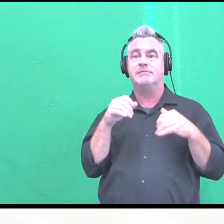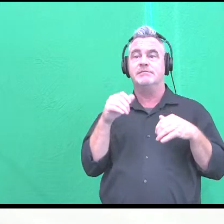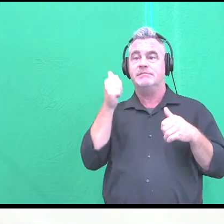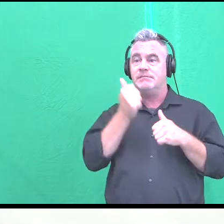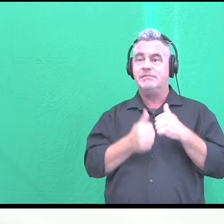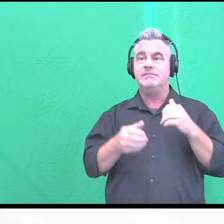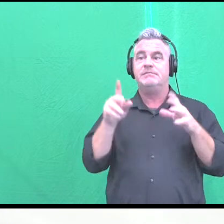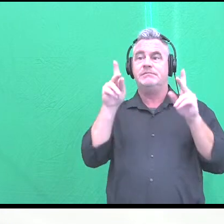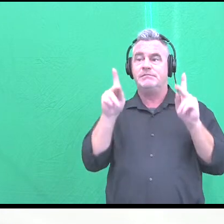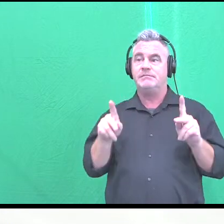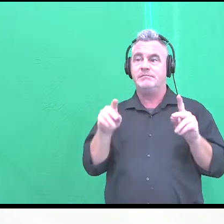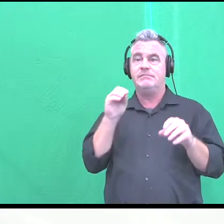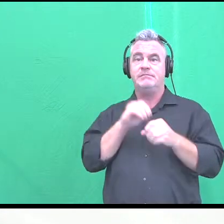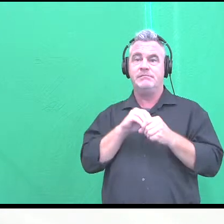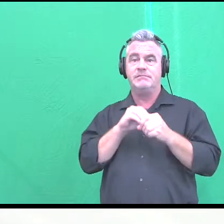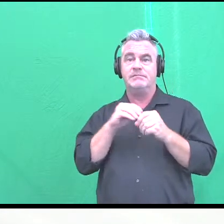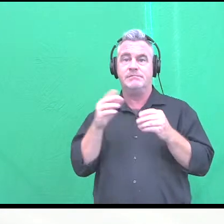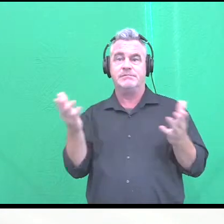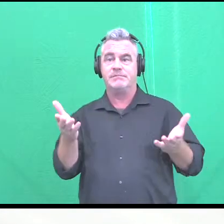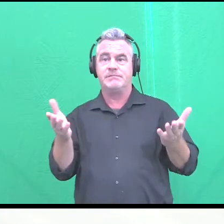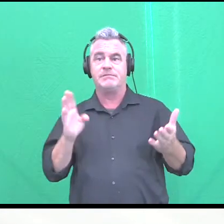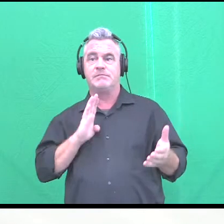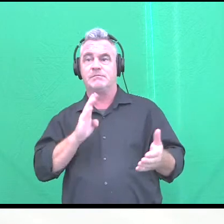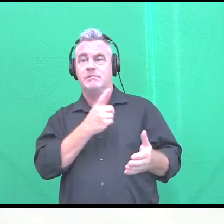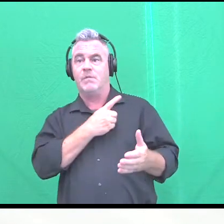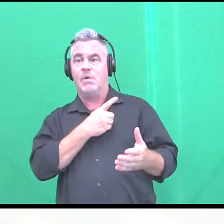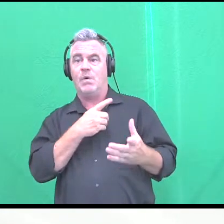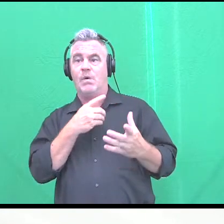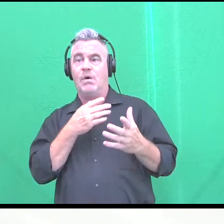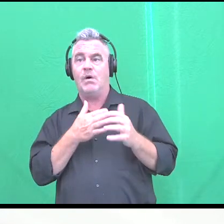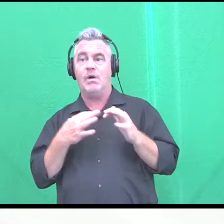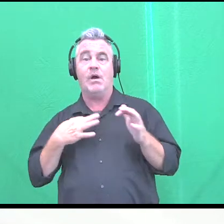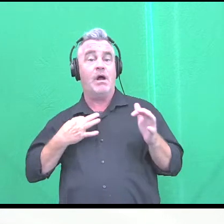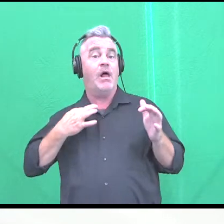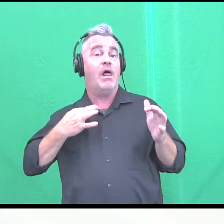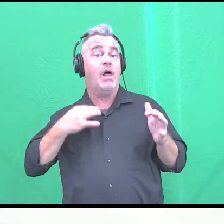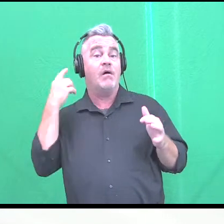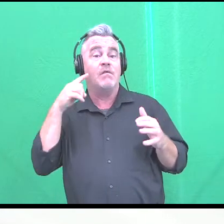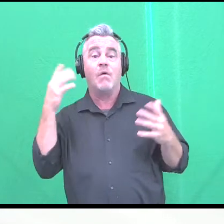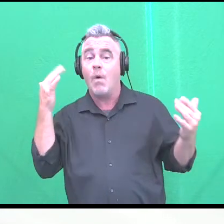here ran for office because they wanted to do the exact same thing.